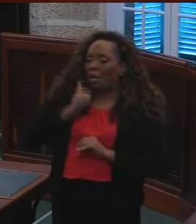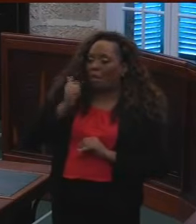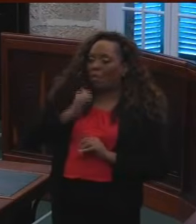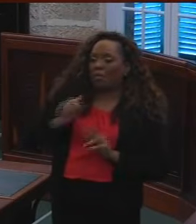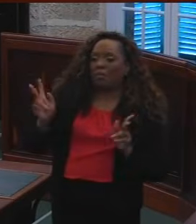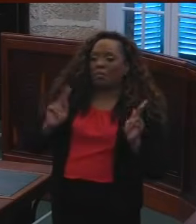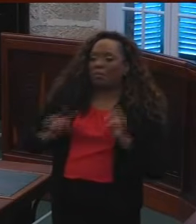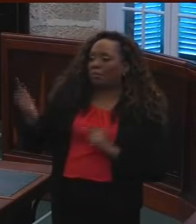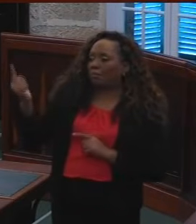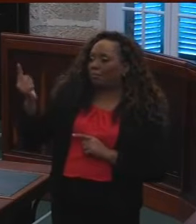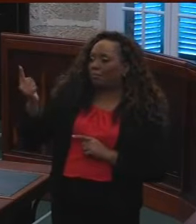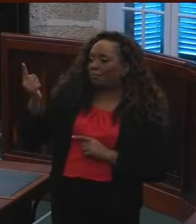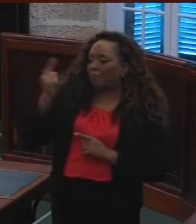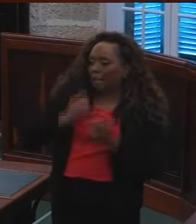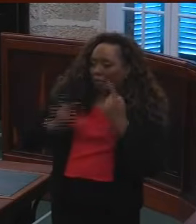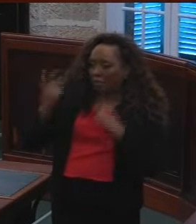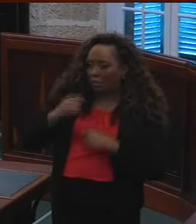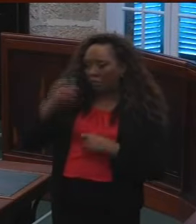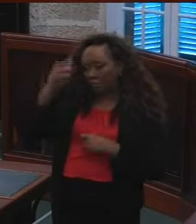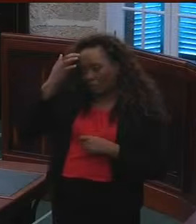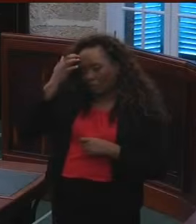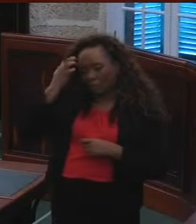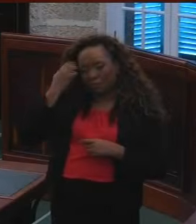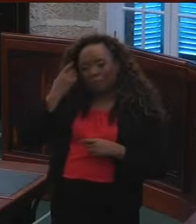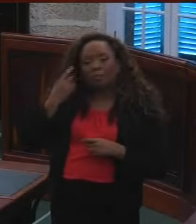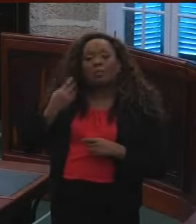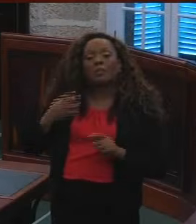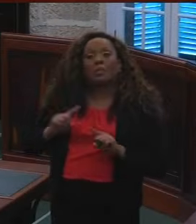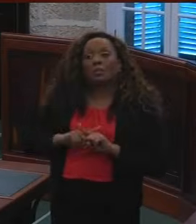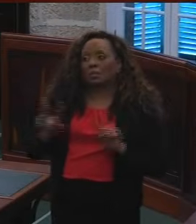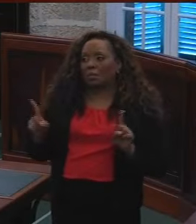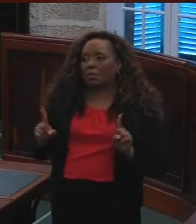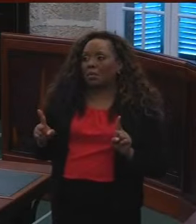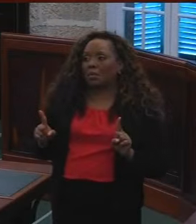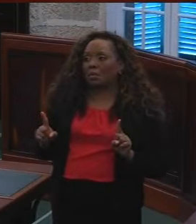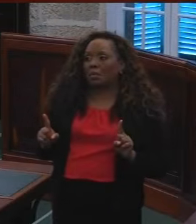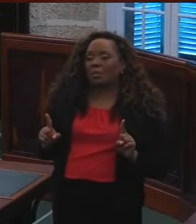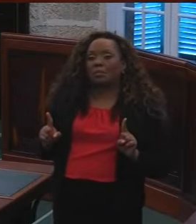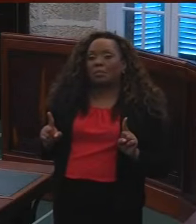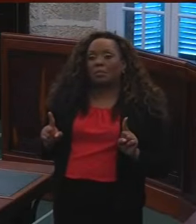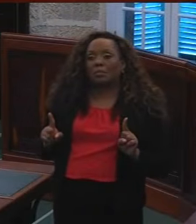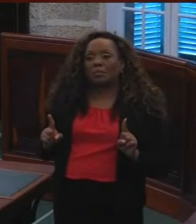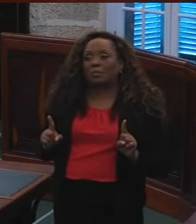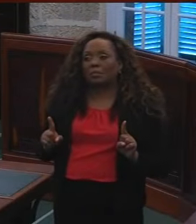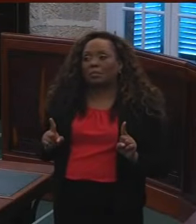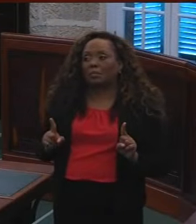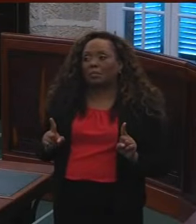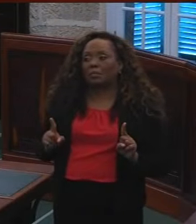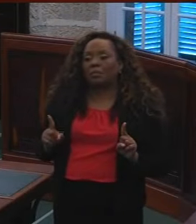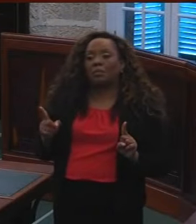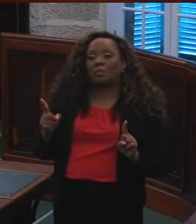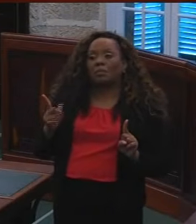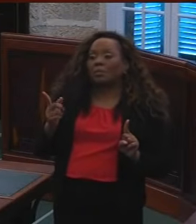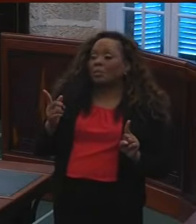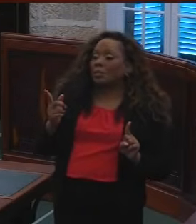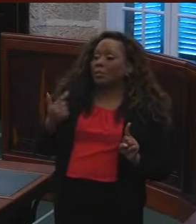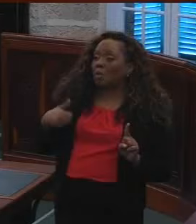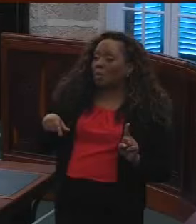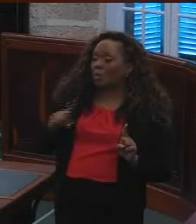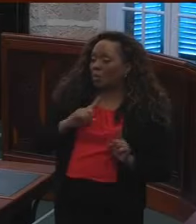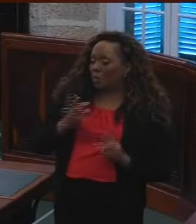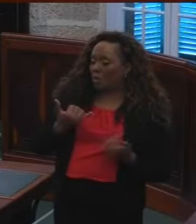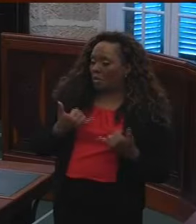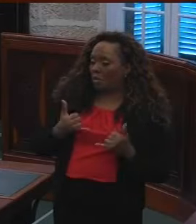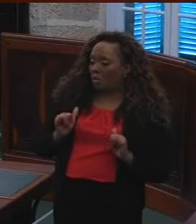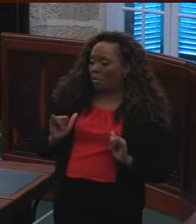certain things, but we still have a lacuna in the legislation. Well, in our framework, we still have a gap, sir, that